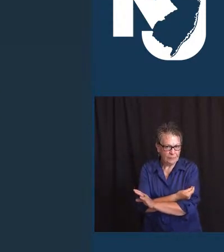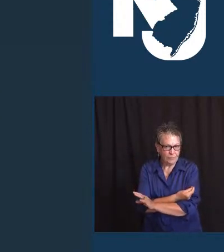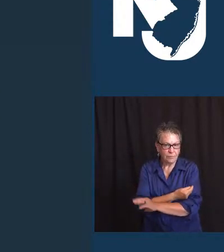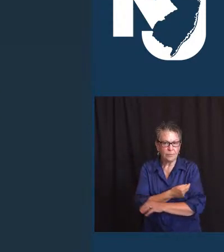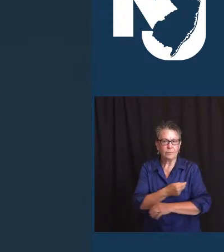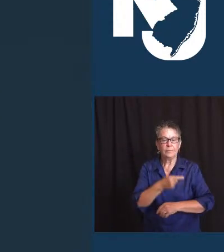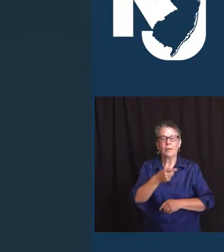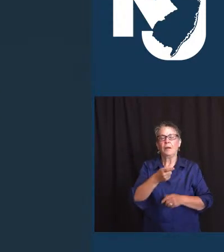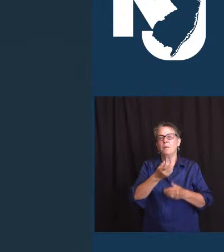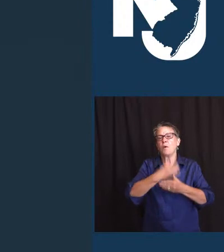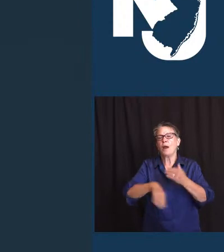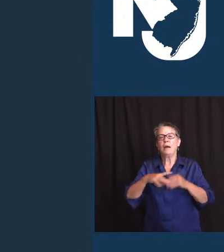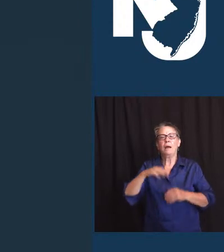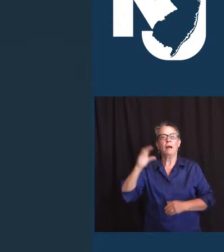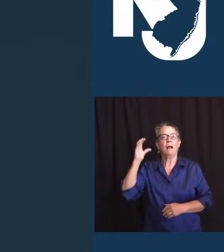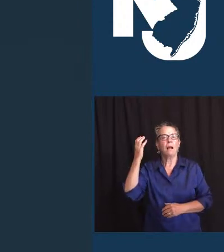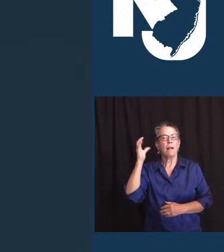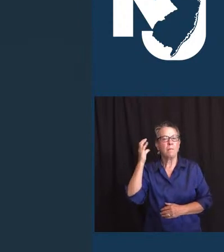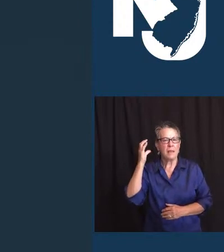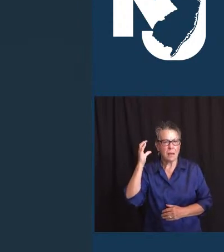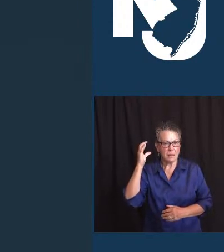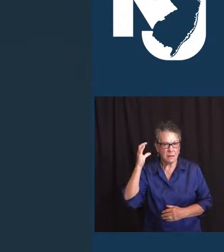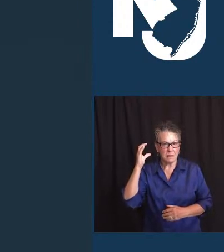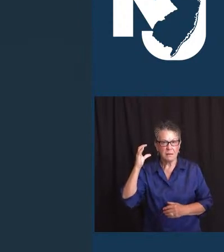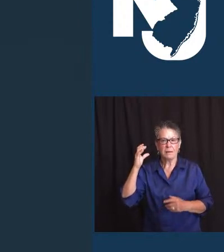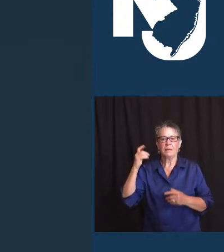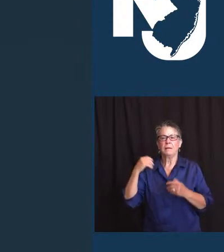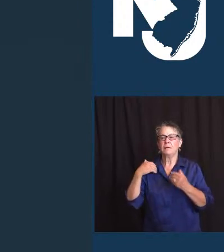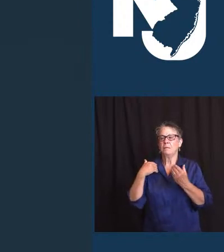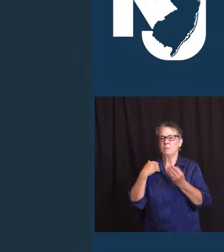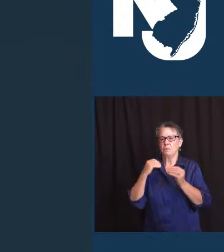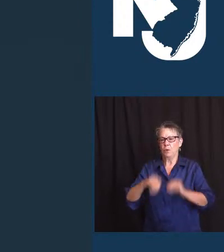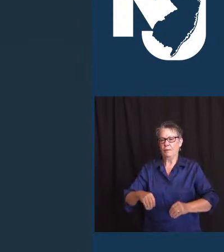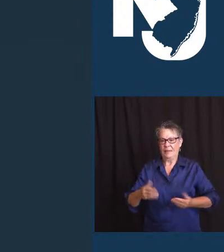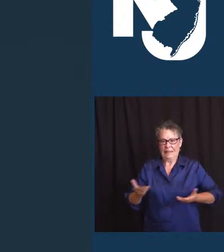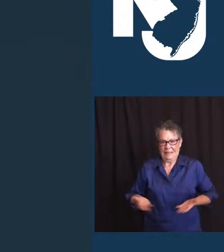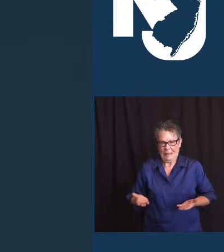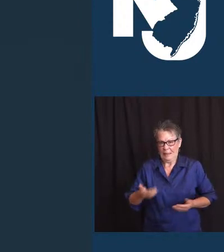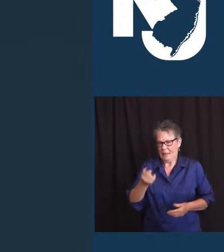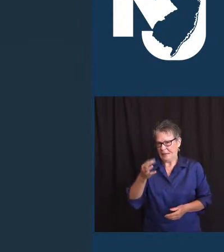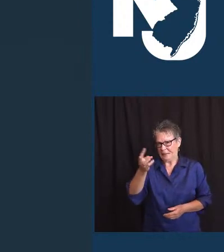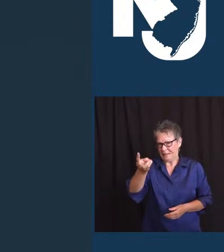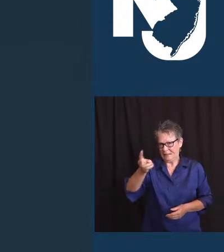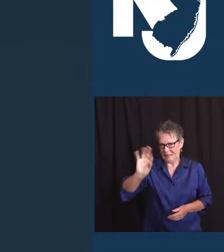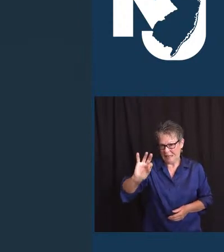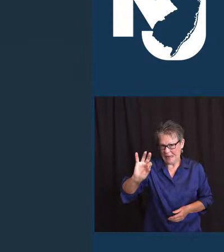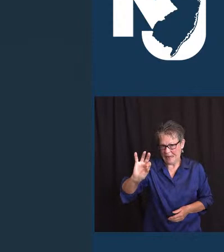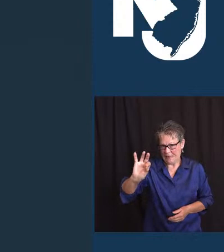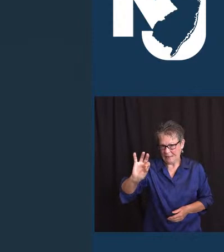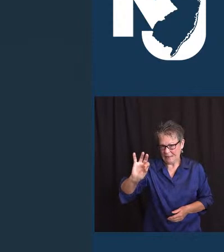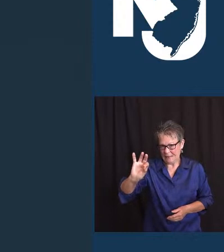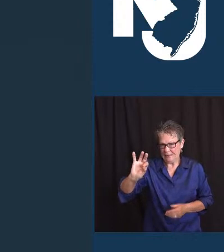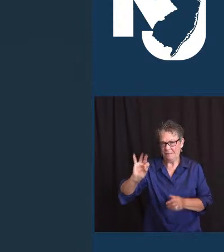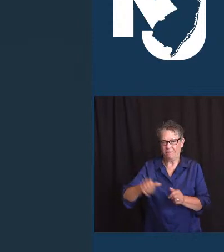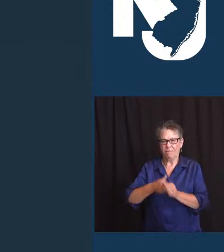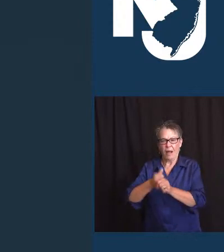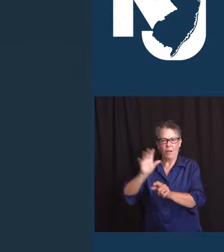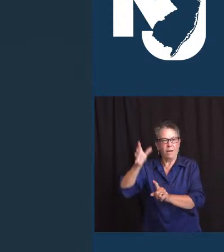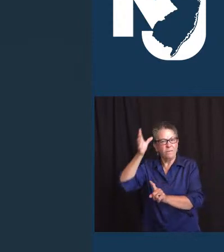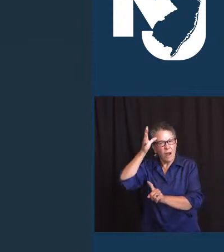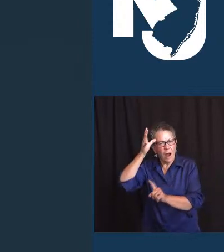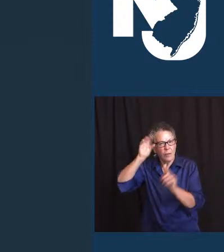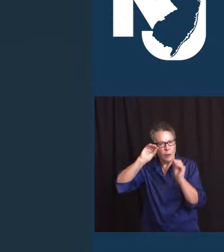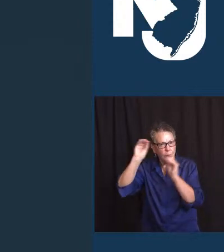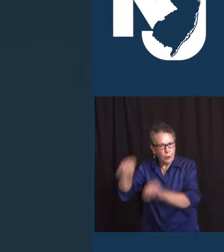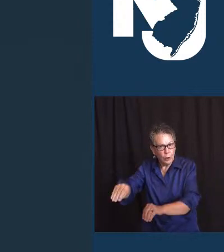father, who had arrived several years prior after Jorge's mother passed away, to earn money to send back home to support the